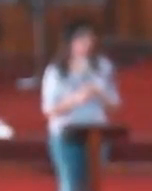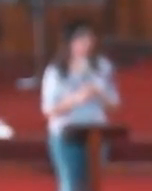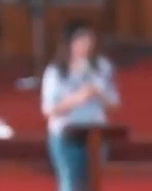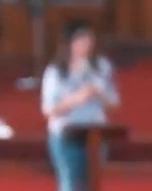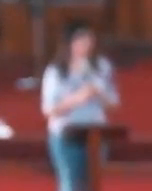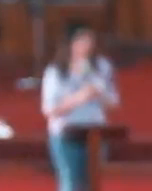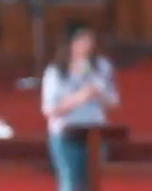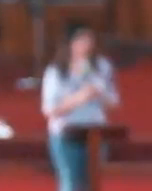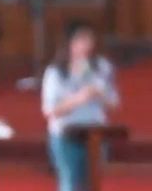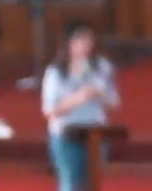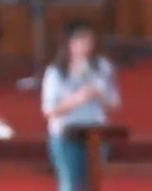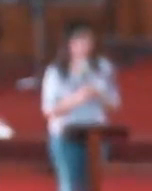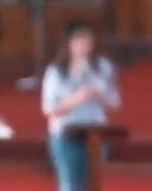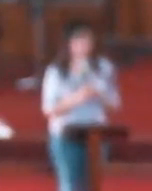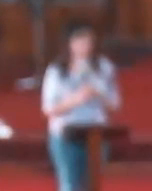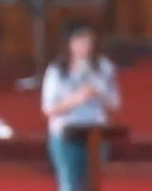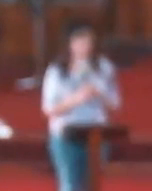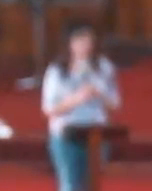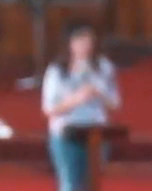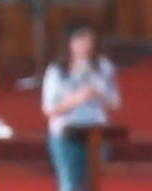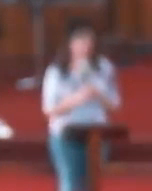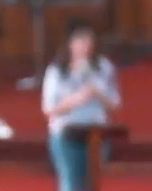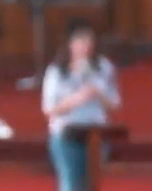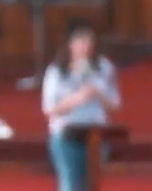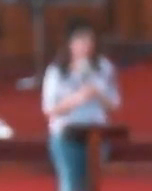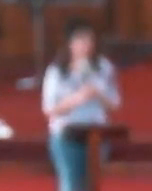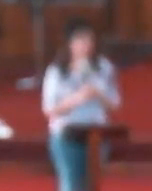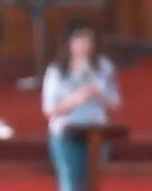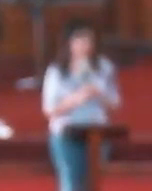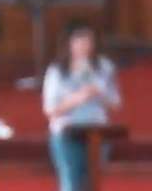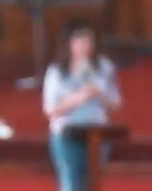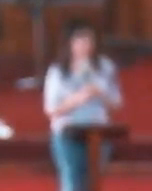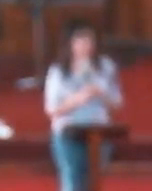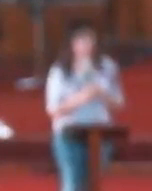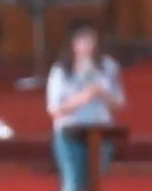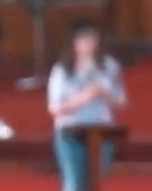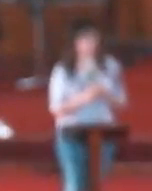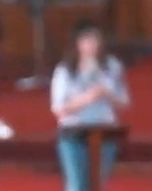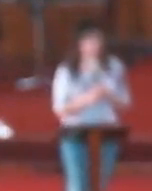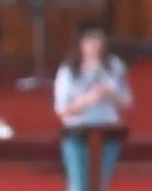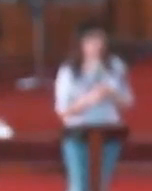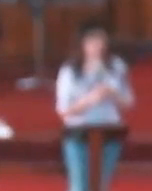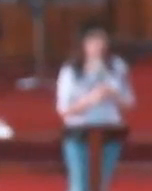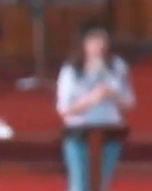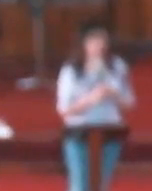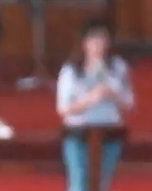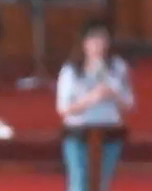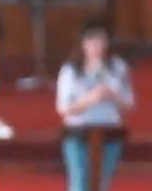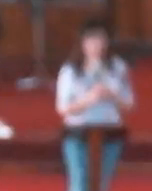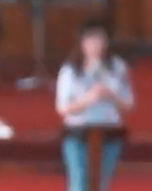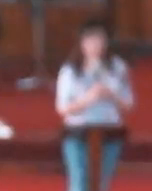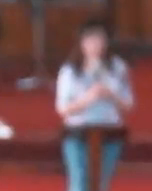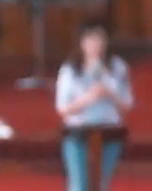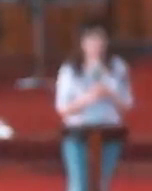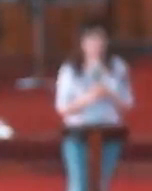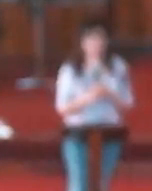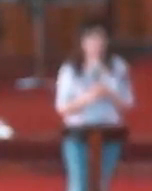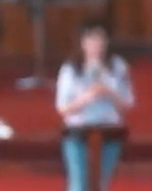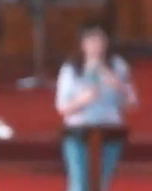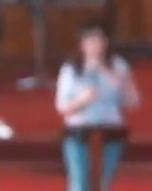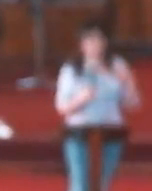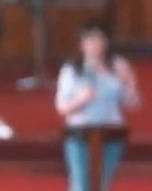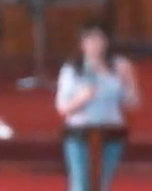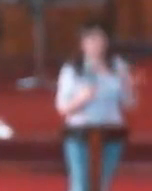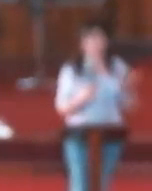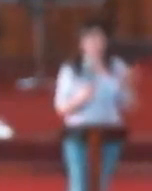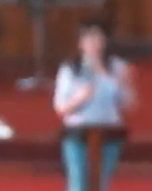Señor, trata con mi hijo porque hay un demonio que lo está atormentando y tus discípulos no pudieron echarlo fuera. So this